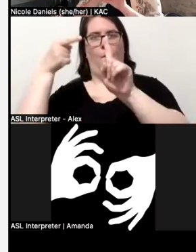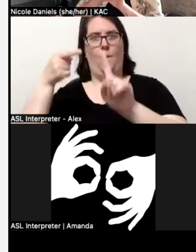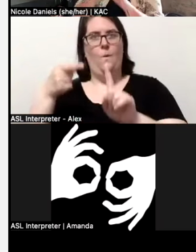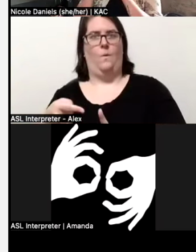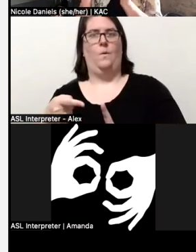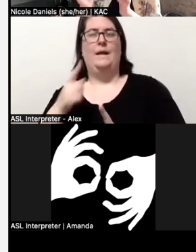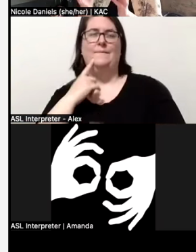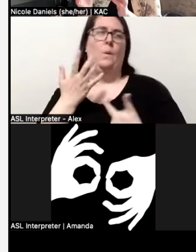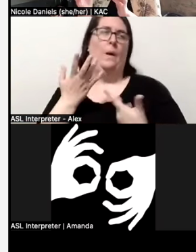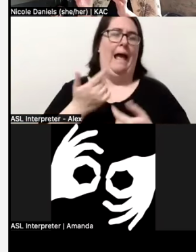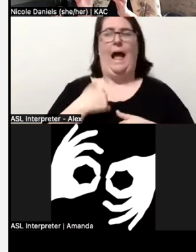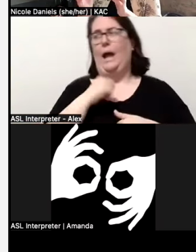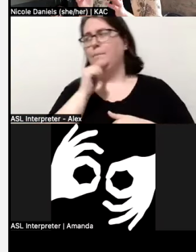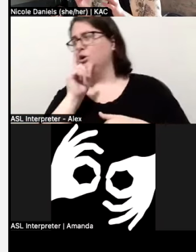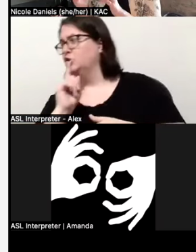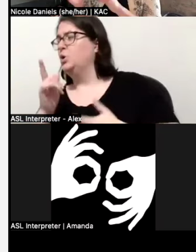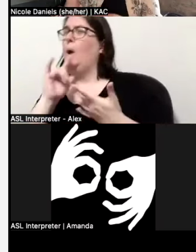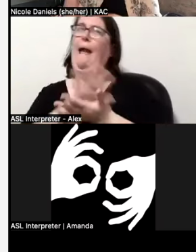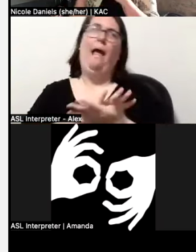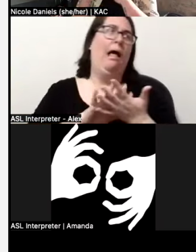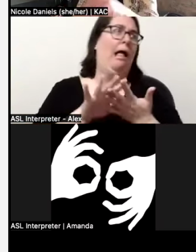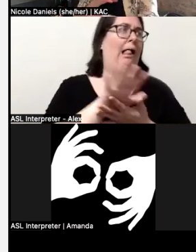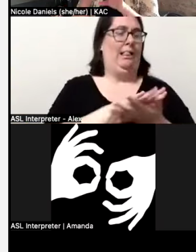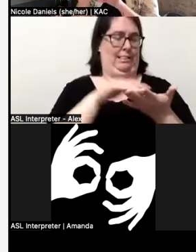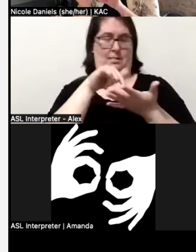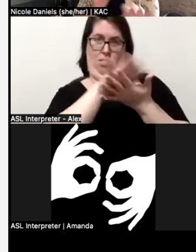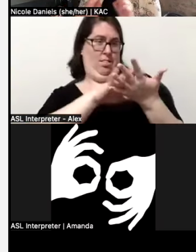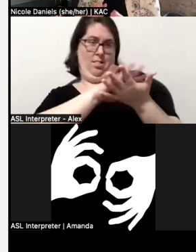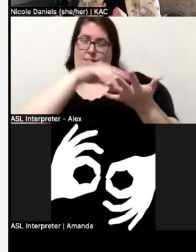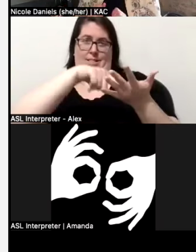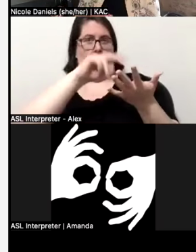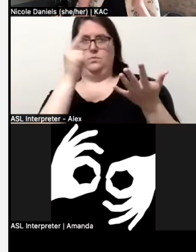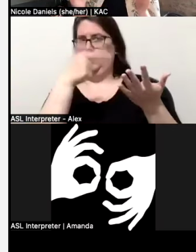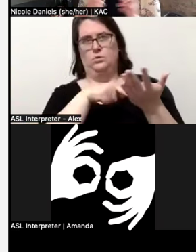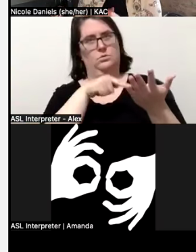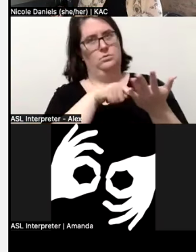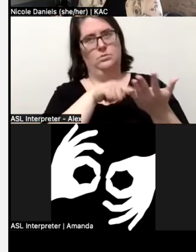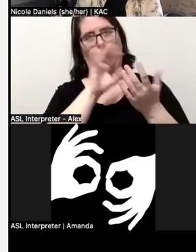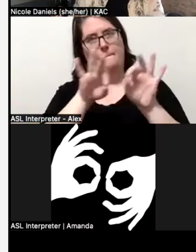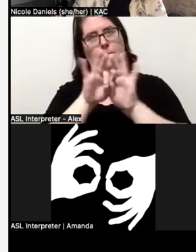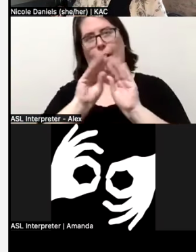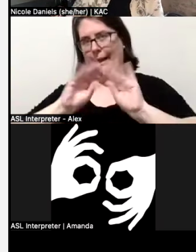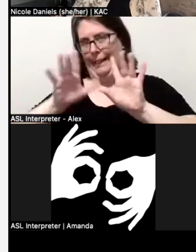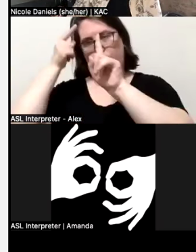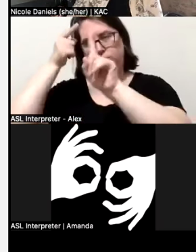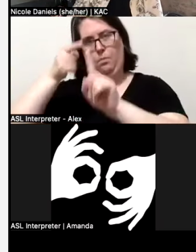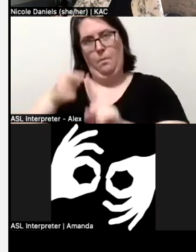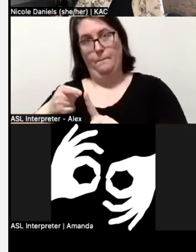have the idea behind that program with kind of spots intentionally saved for people to engage.